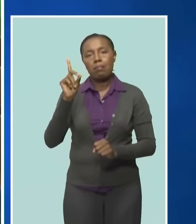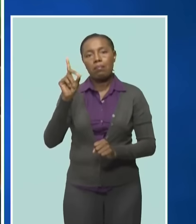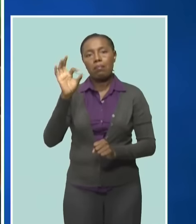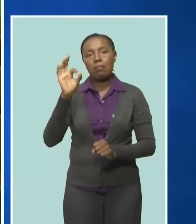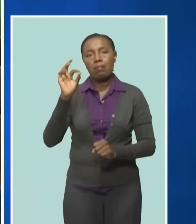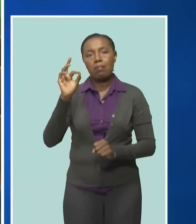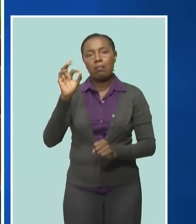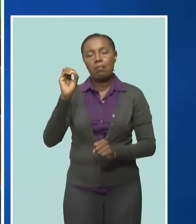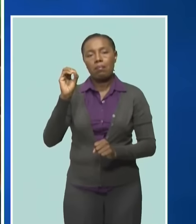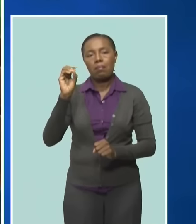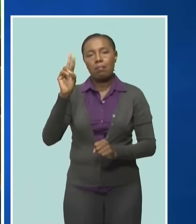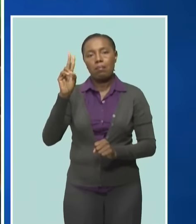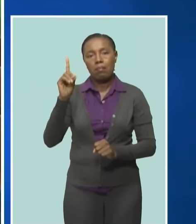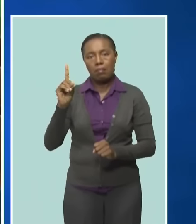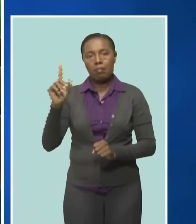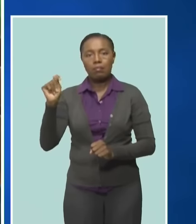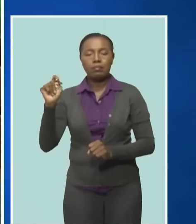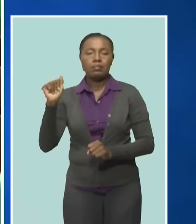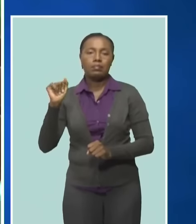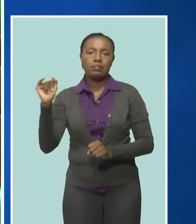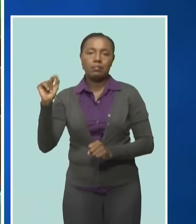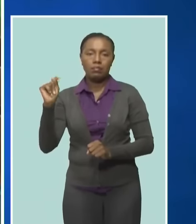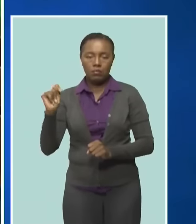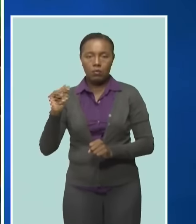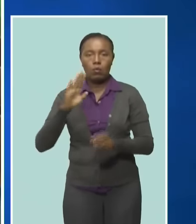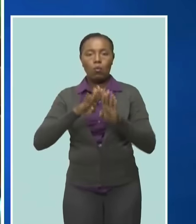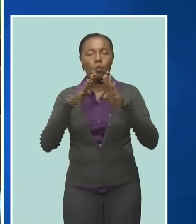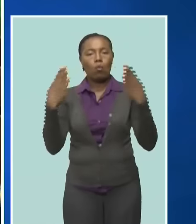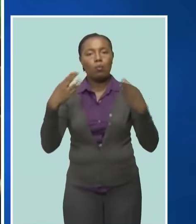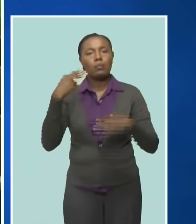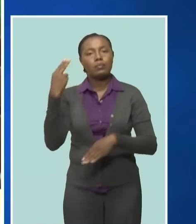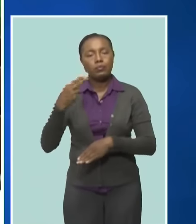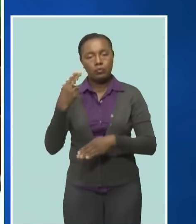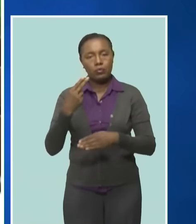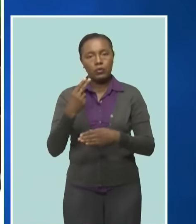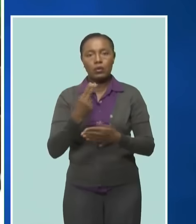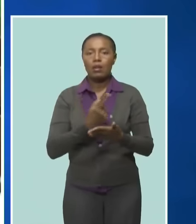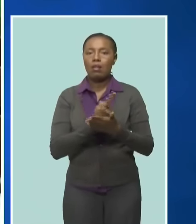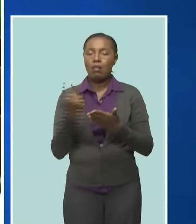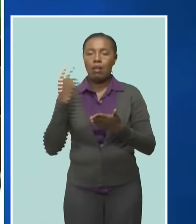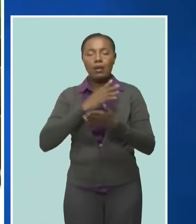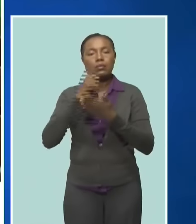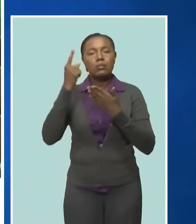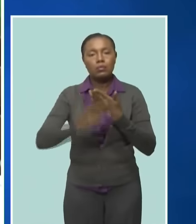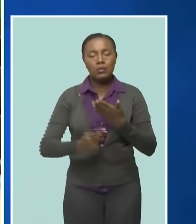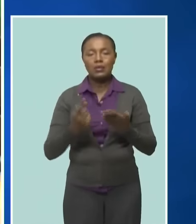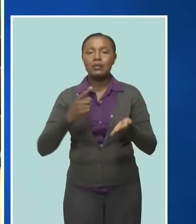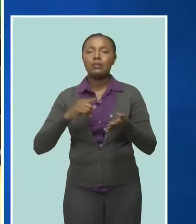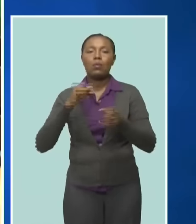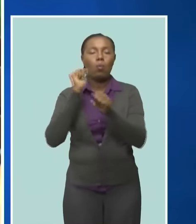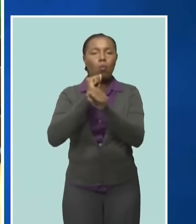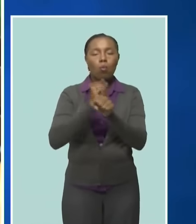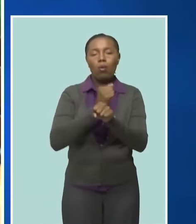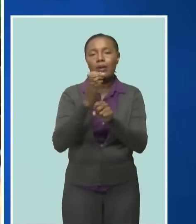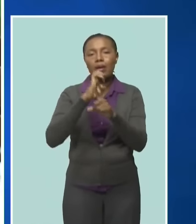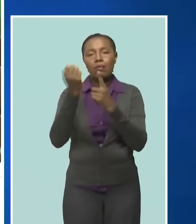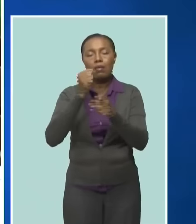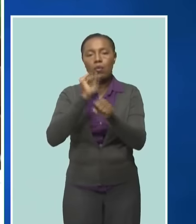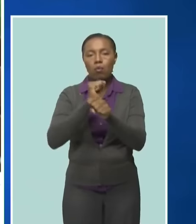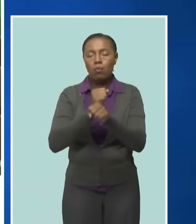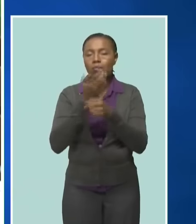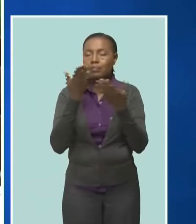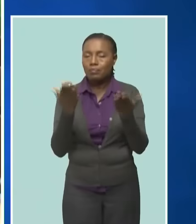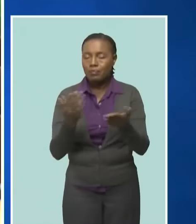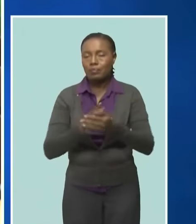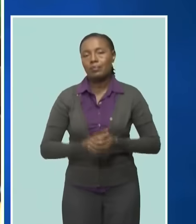some environmental health work over the weekend. We are in receipt of 2 pieces of